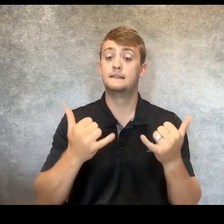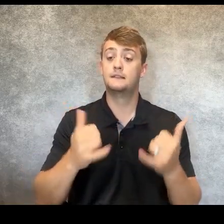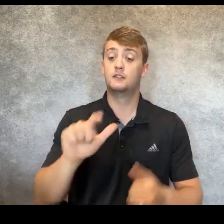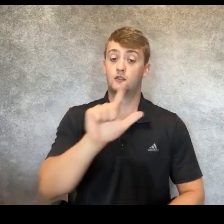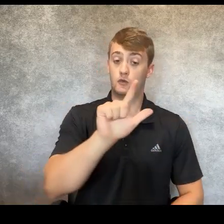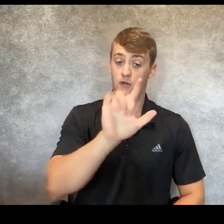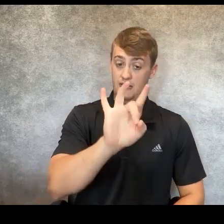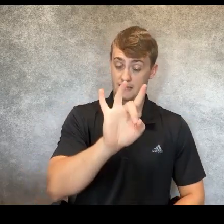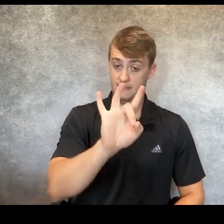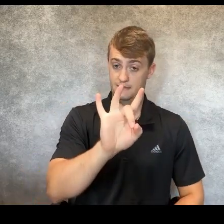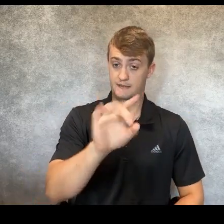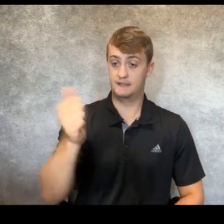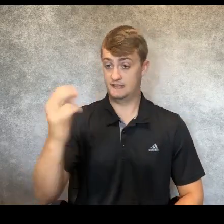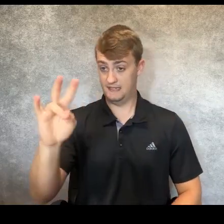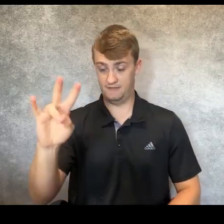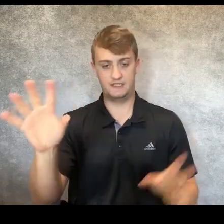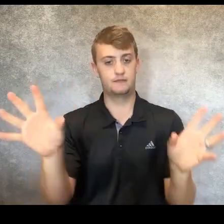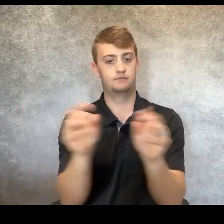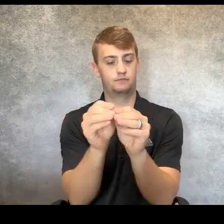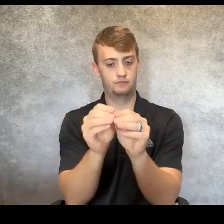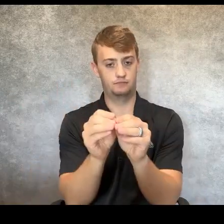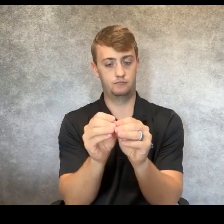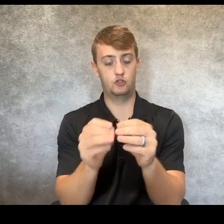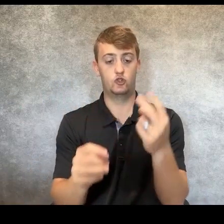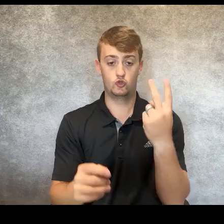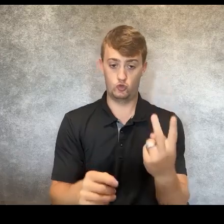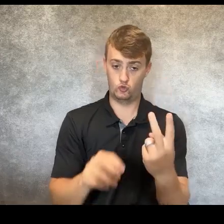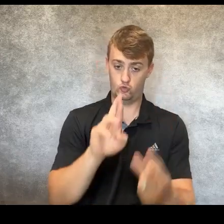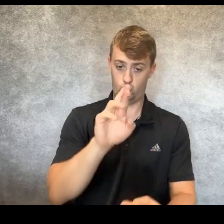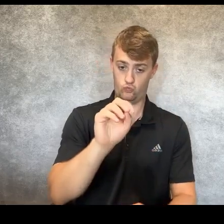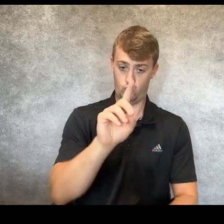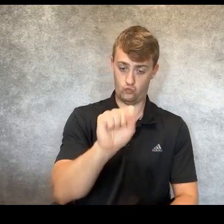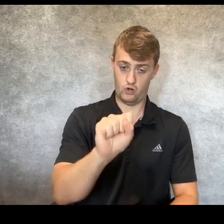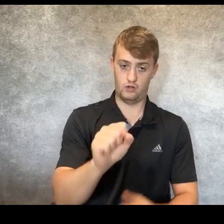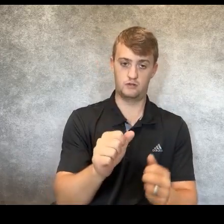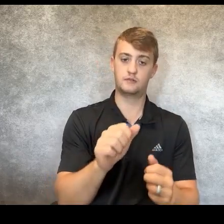plus 17. Start with 2 rods and 8 units.